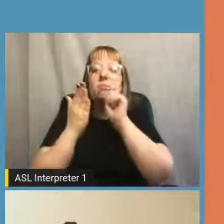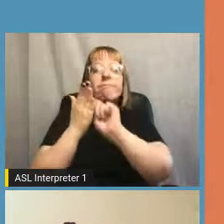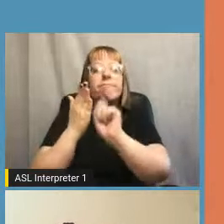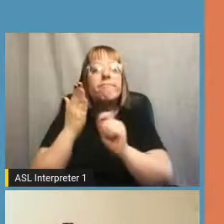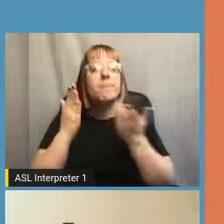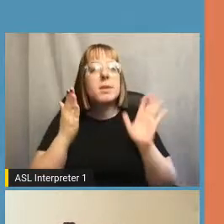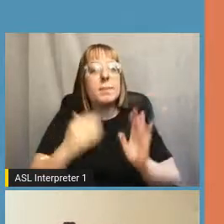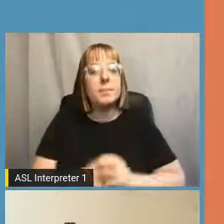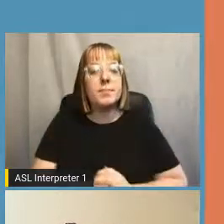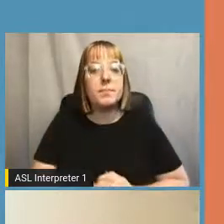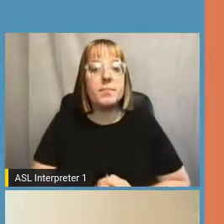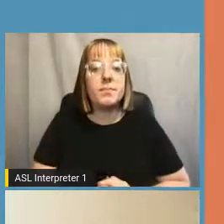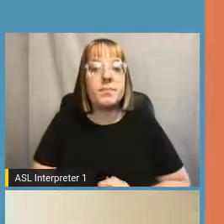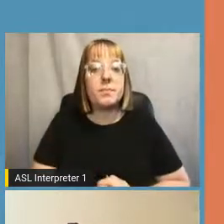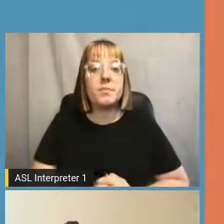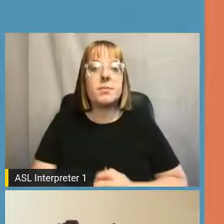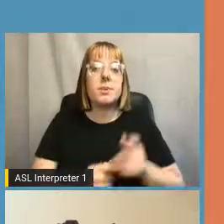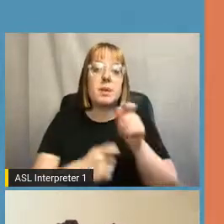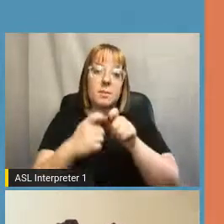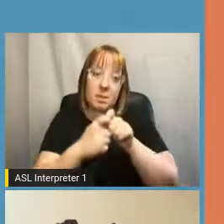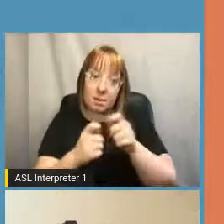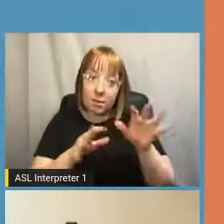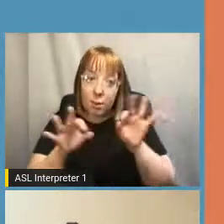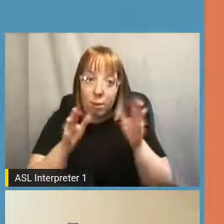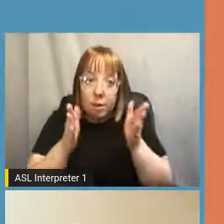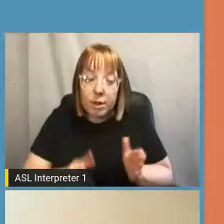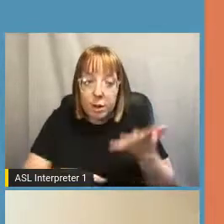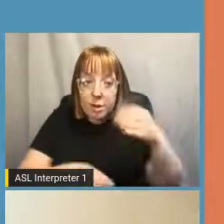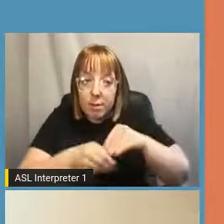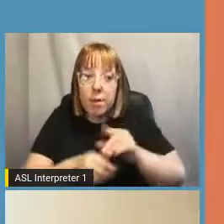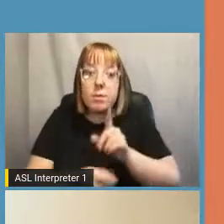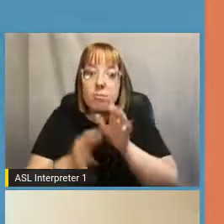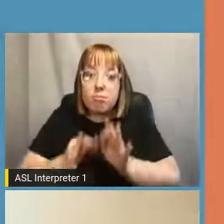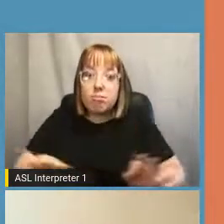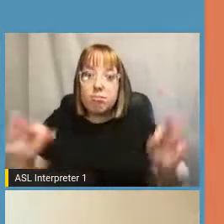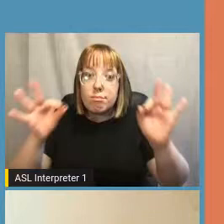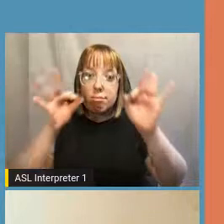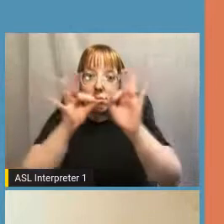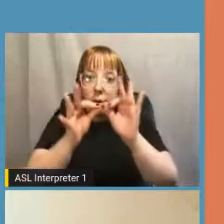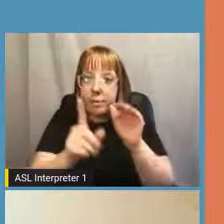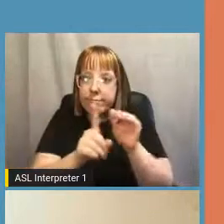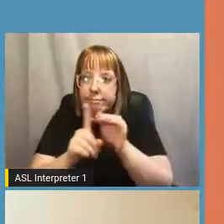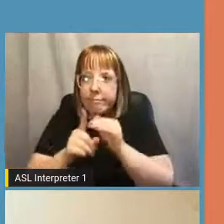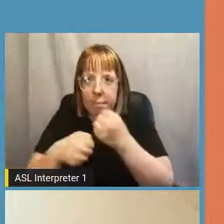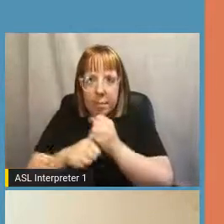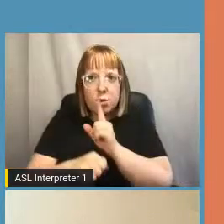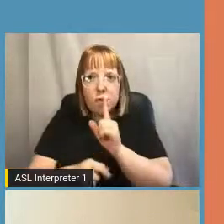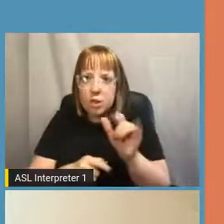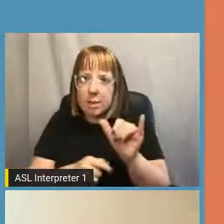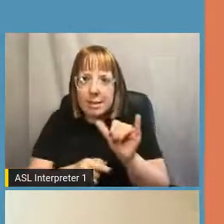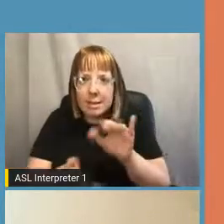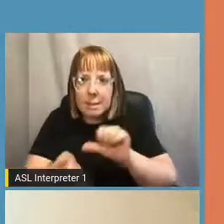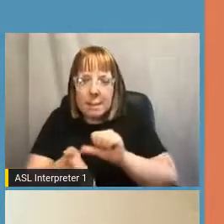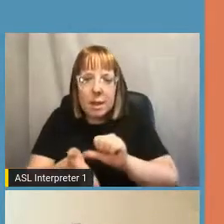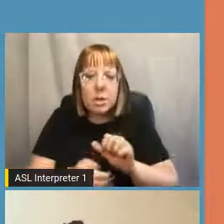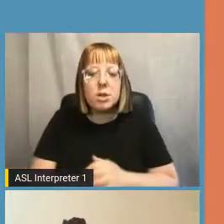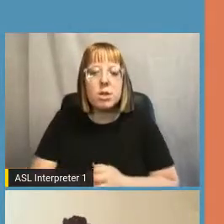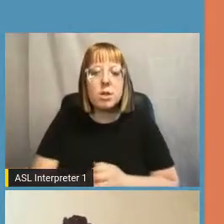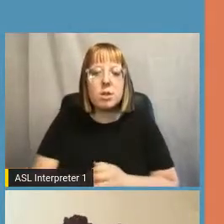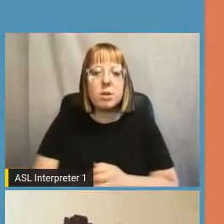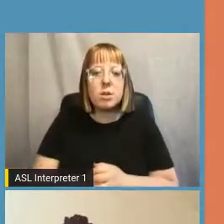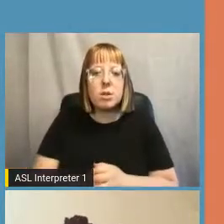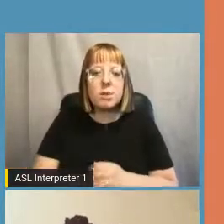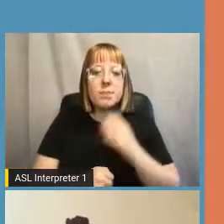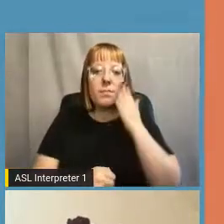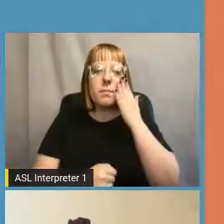involved, and especially the curators. I'm going to talk about touring the space in a second, but getting used to the space. So when I did curate